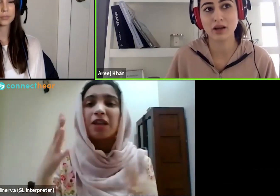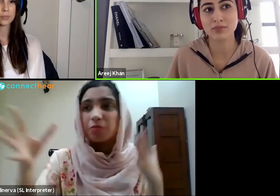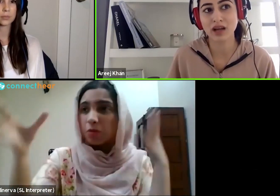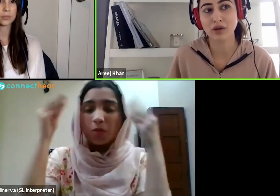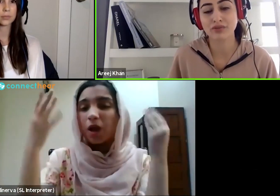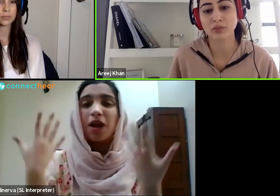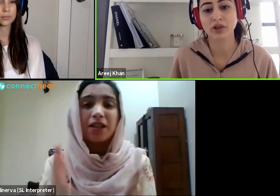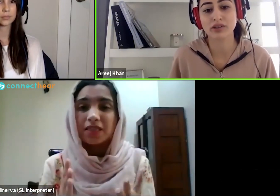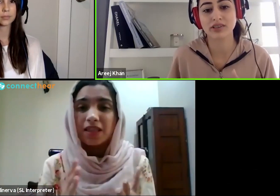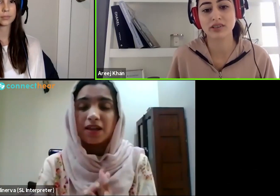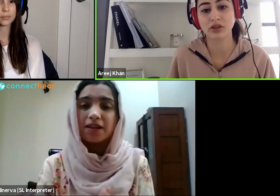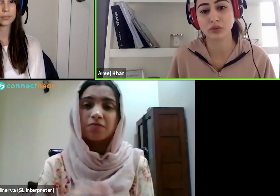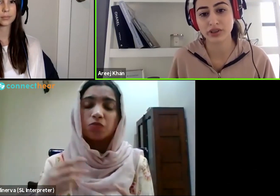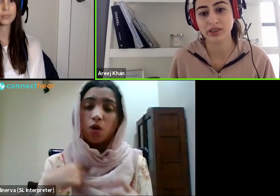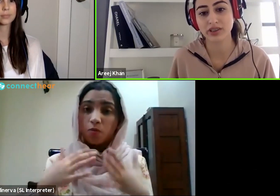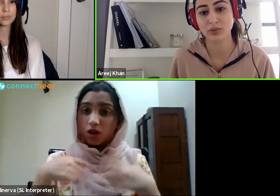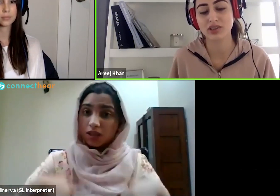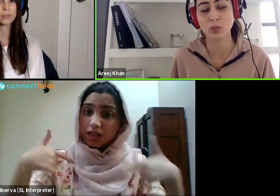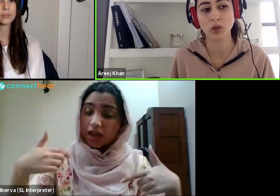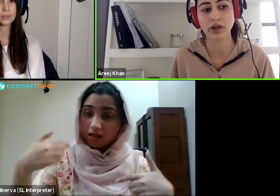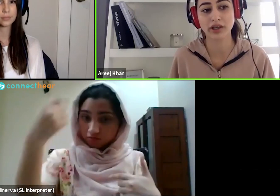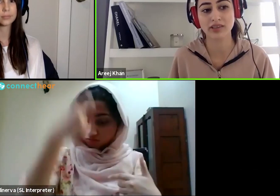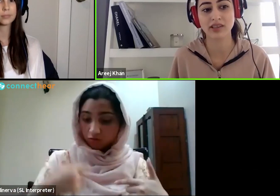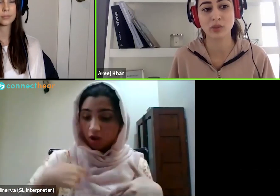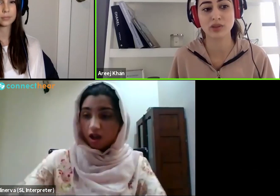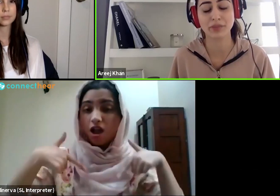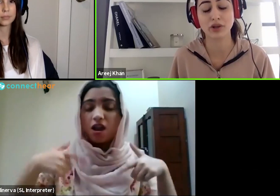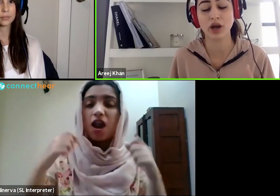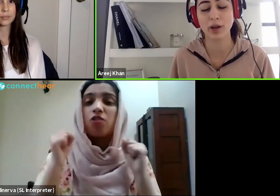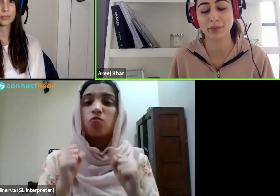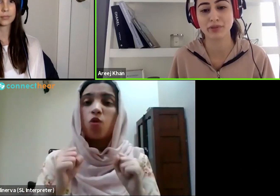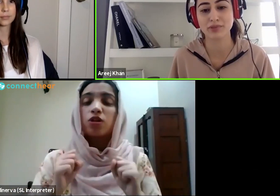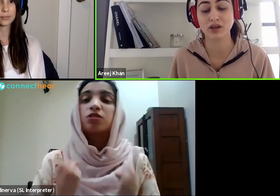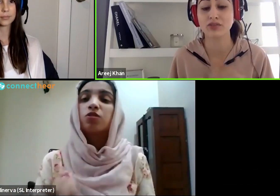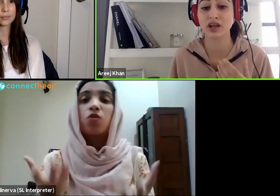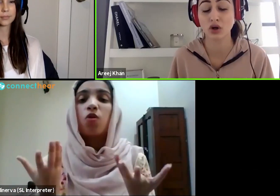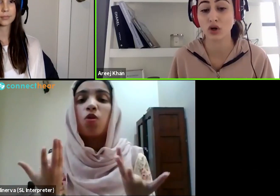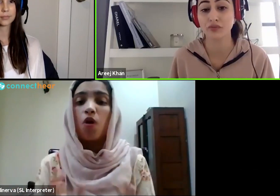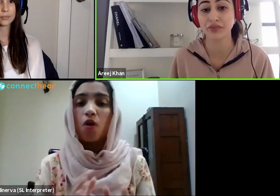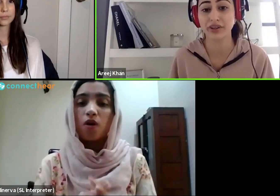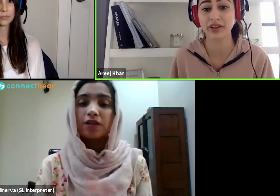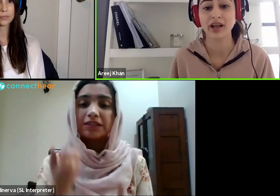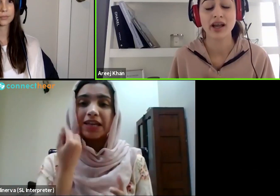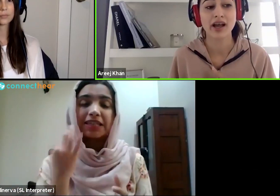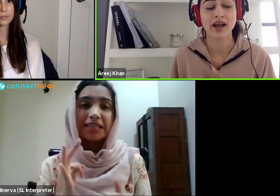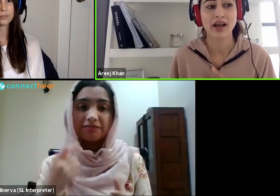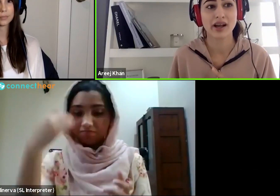mainly comes out of someone else's insecurities. When someone is dealing with something and not happy with themselves and not